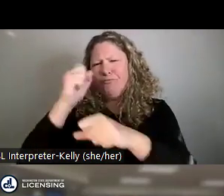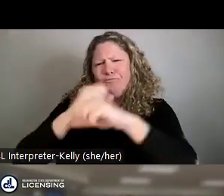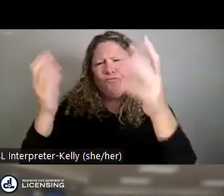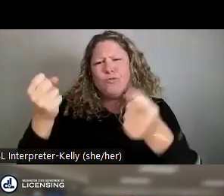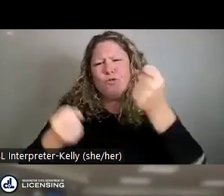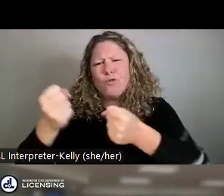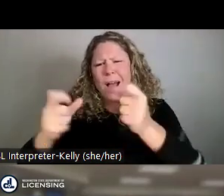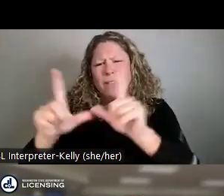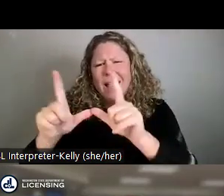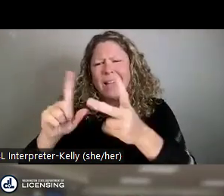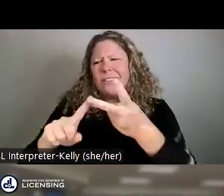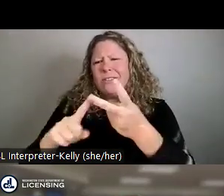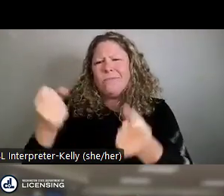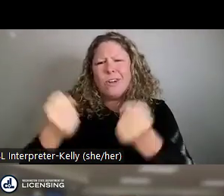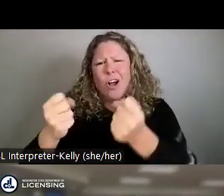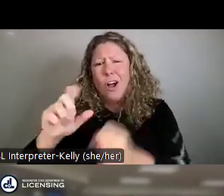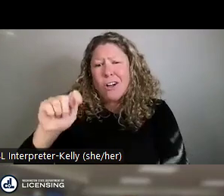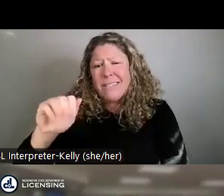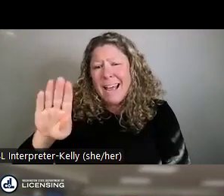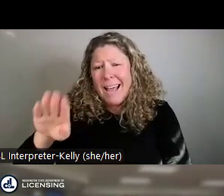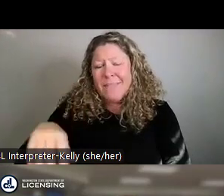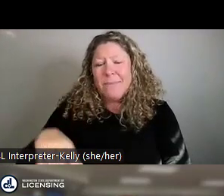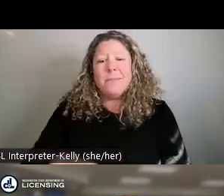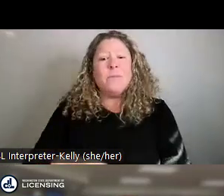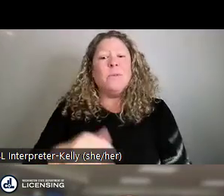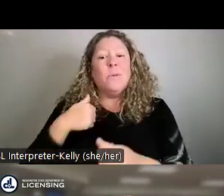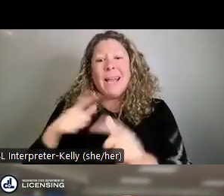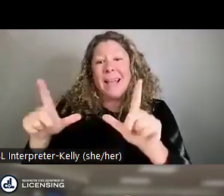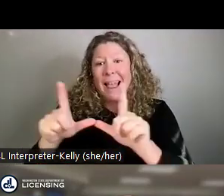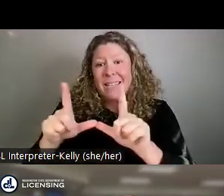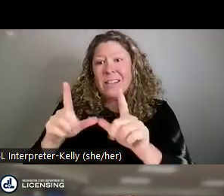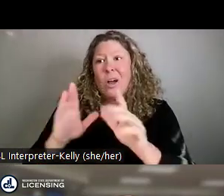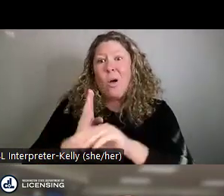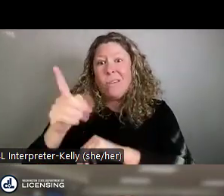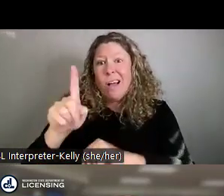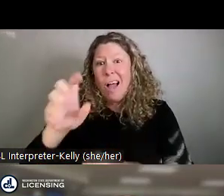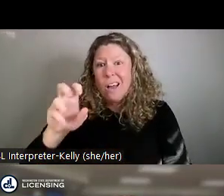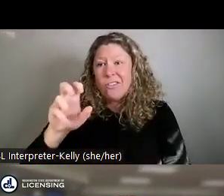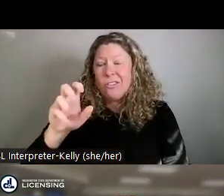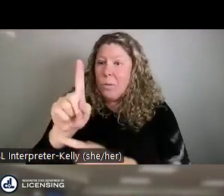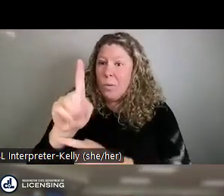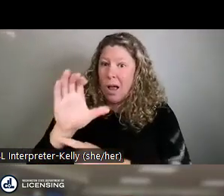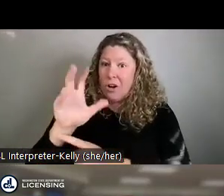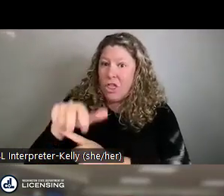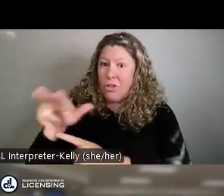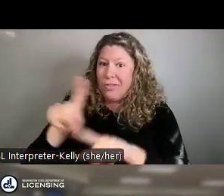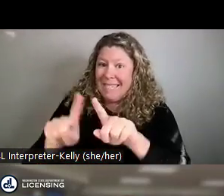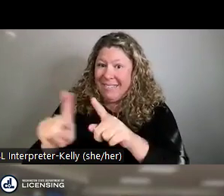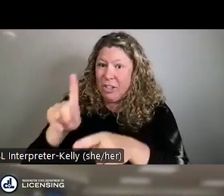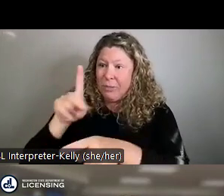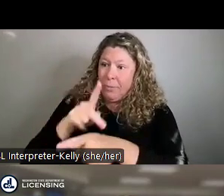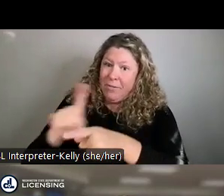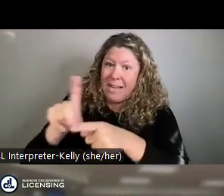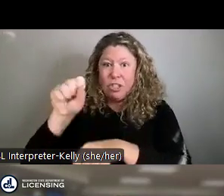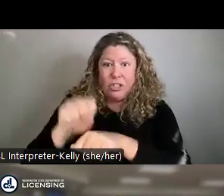vehicle tags. Did you know that we also license and regulate over 133 different professions?